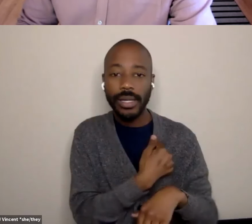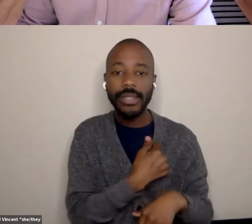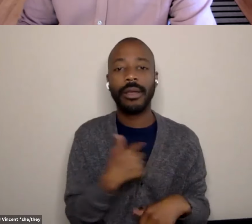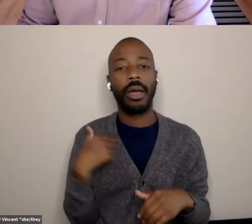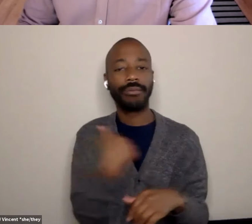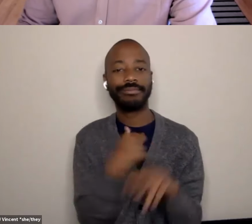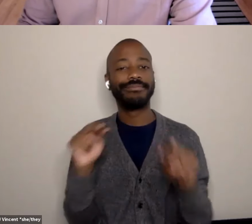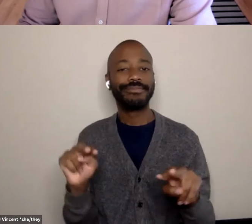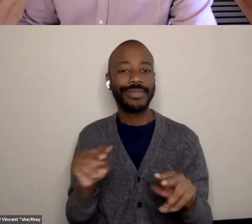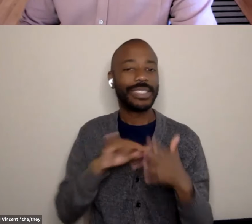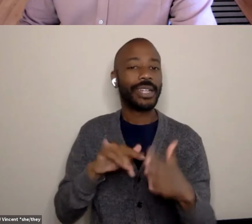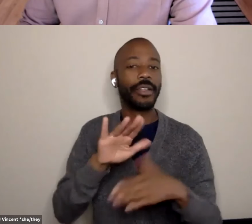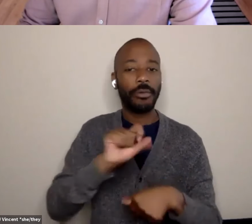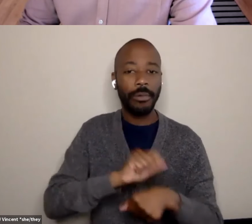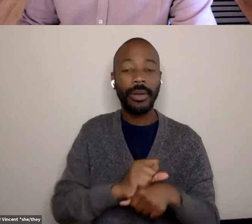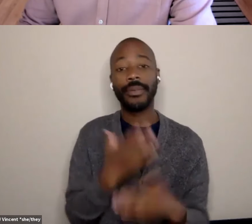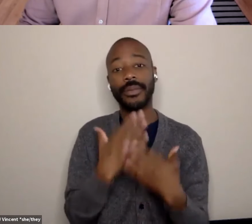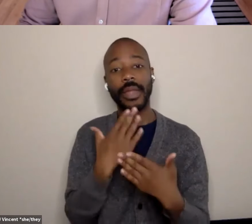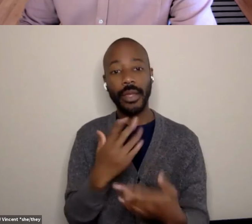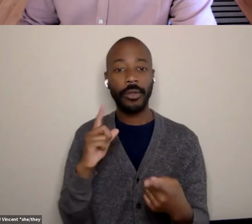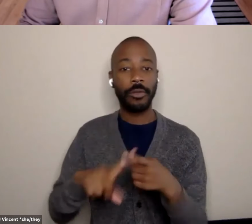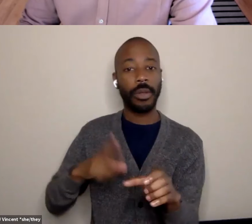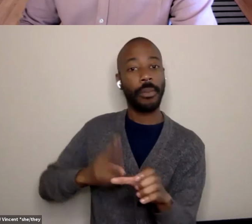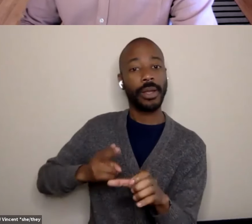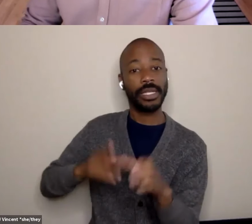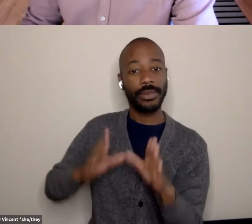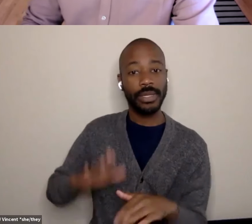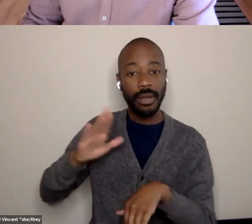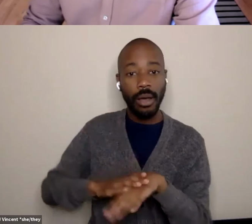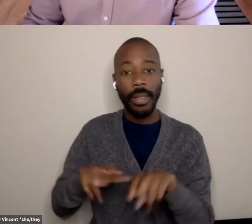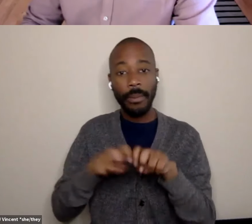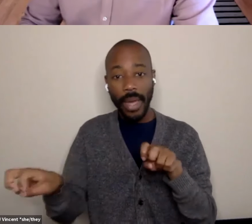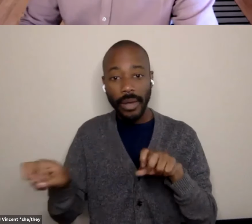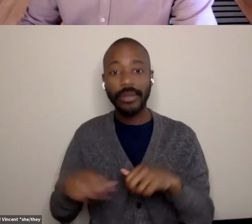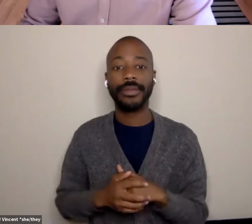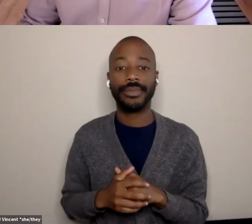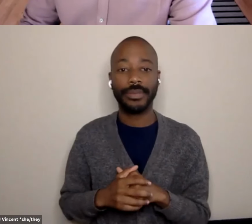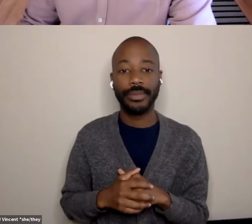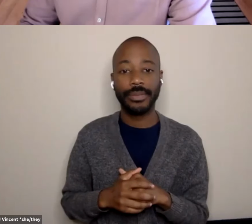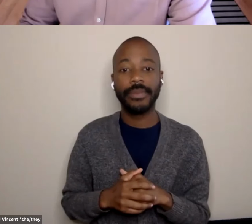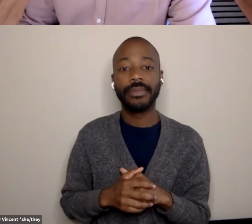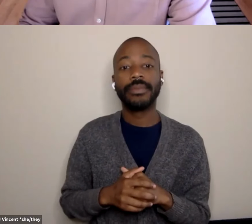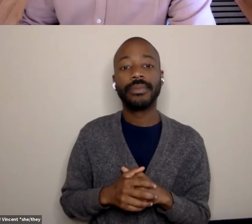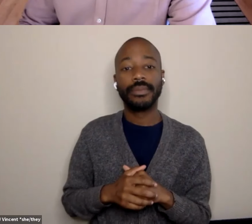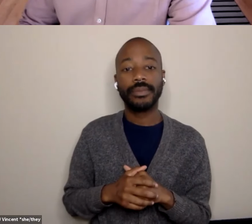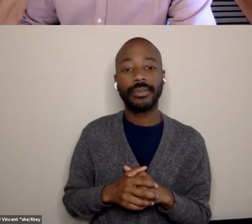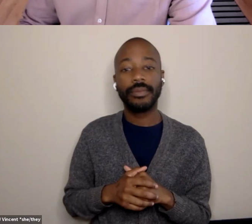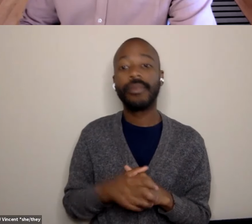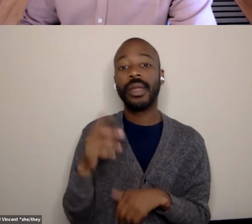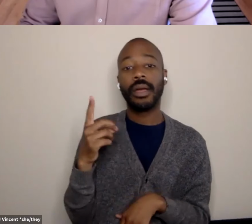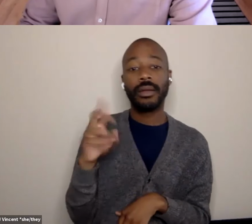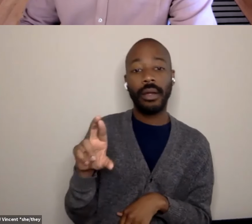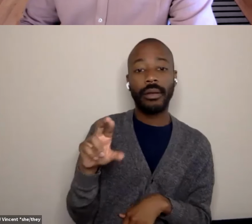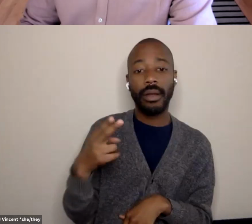next. Thank you also to the participants on the panel, Dr. Norris, Mr. Chapman, Dr.